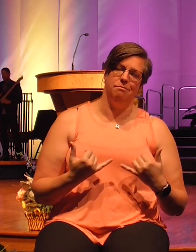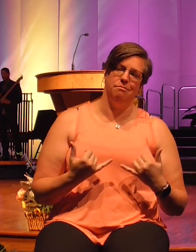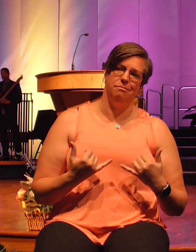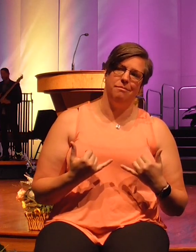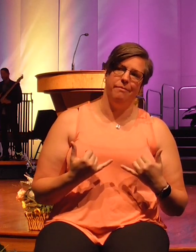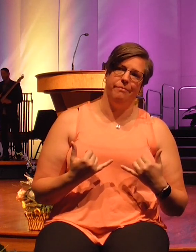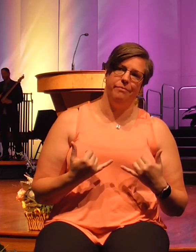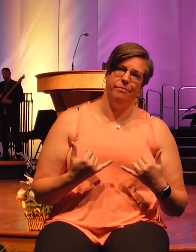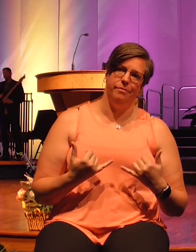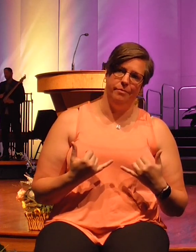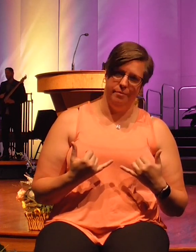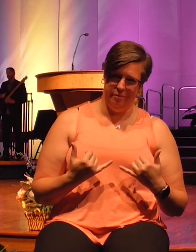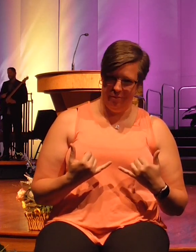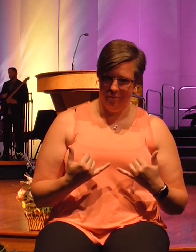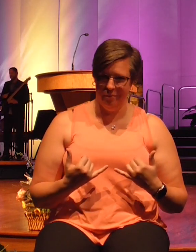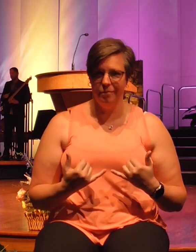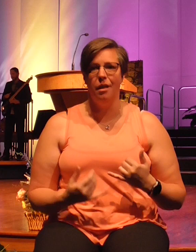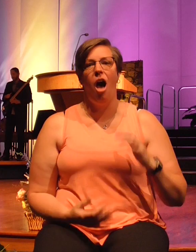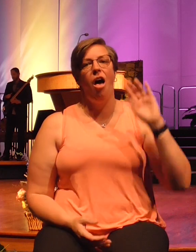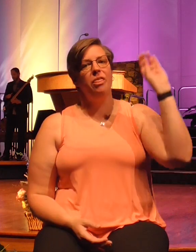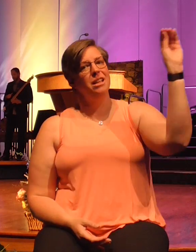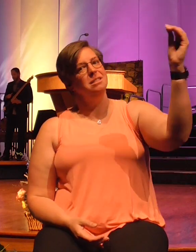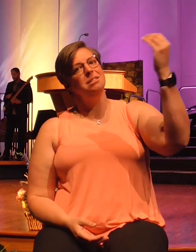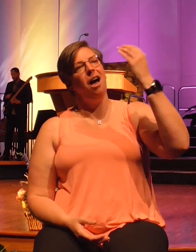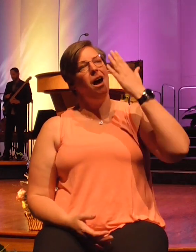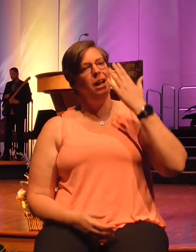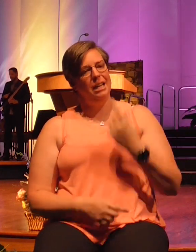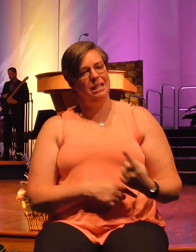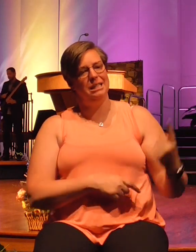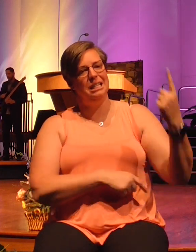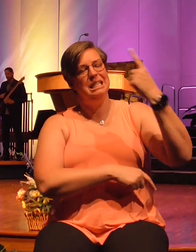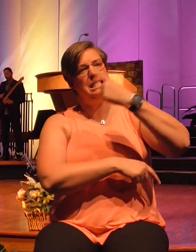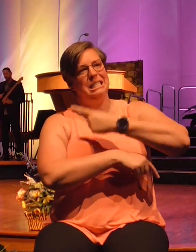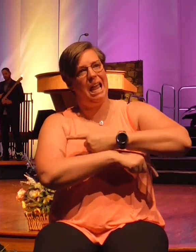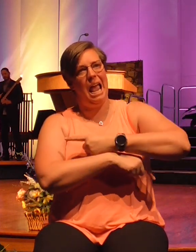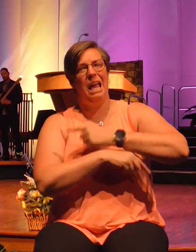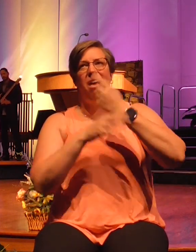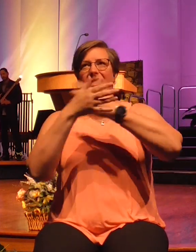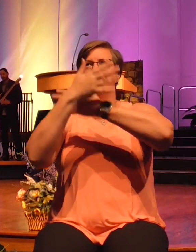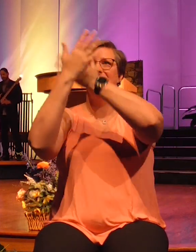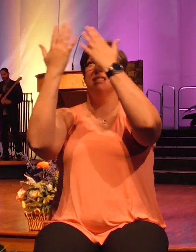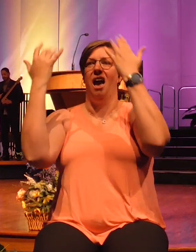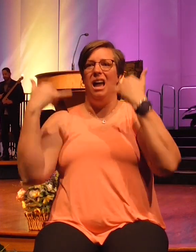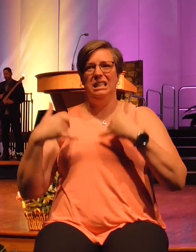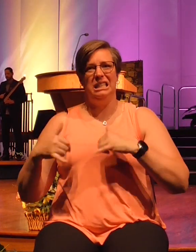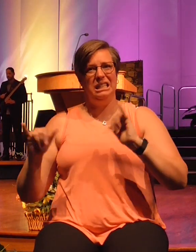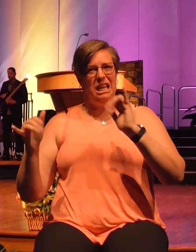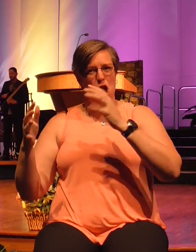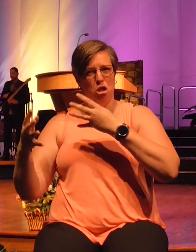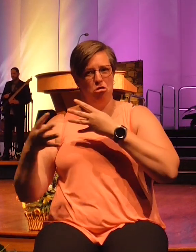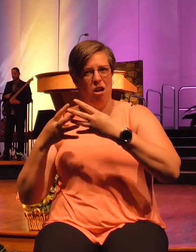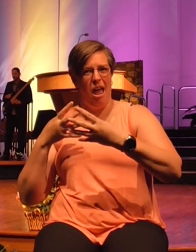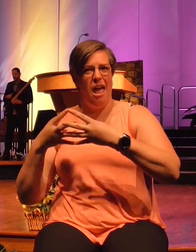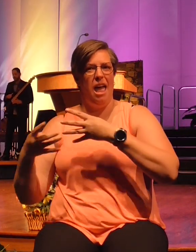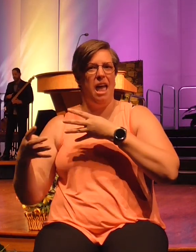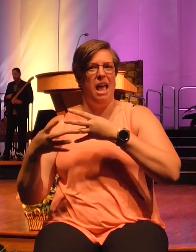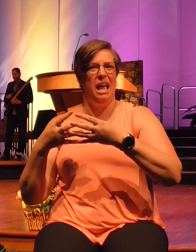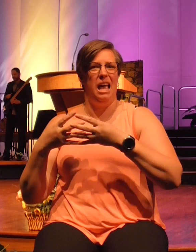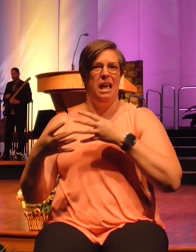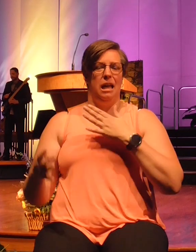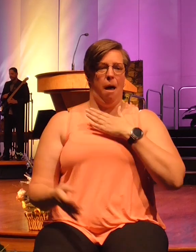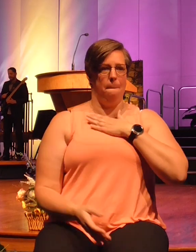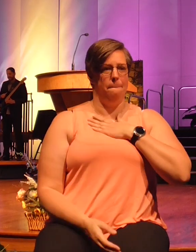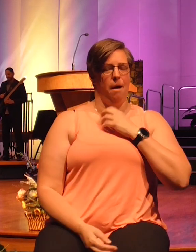On the sunniest day, the sky can seem gray, but all of my